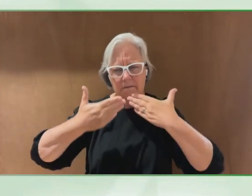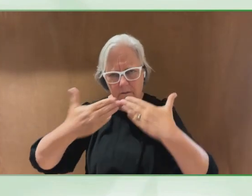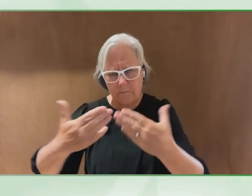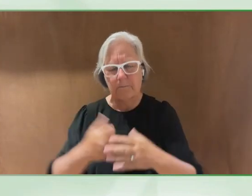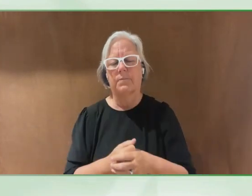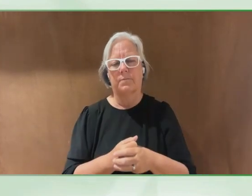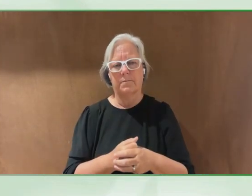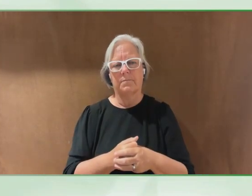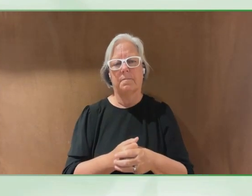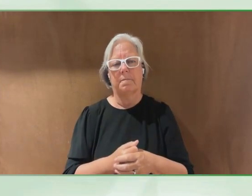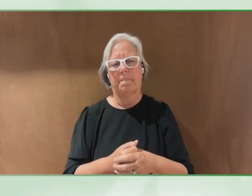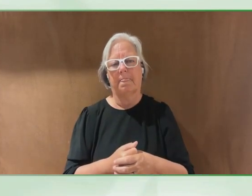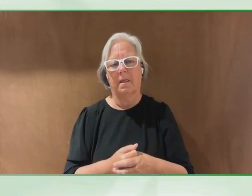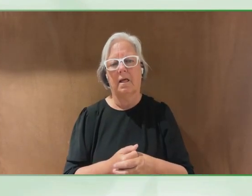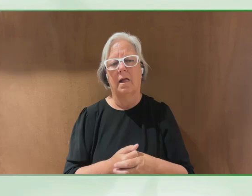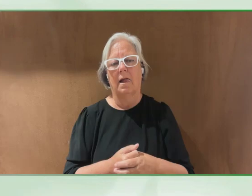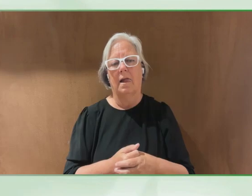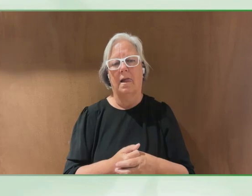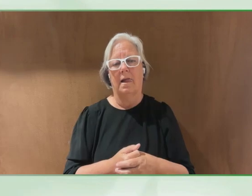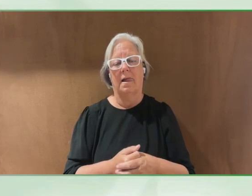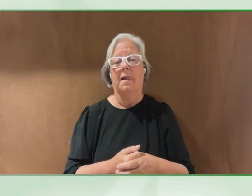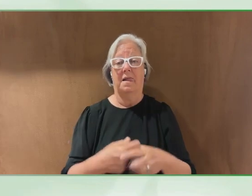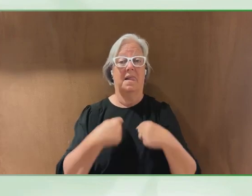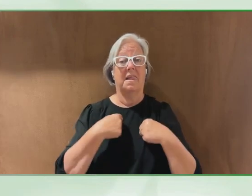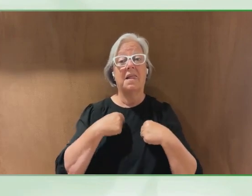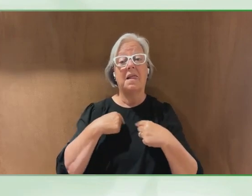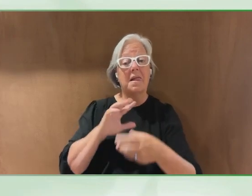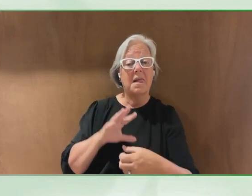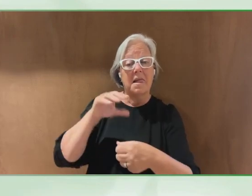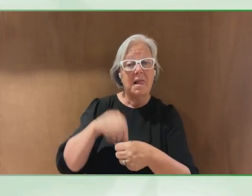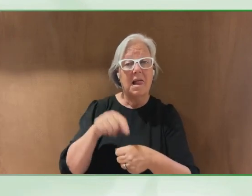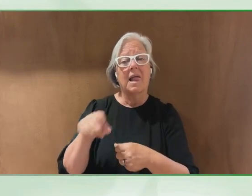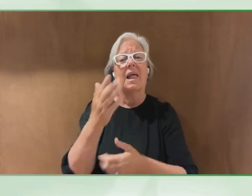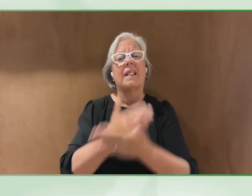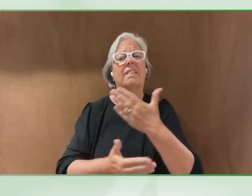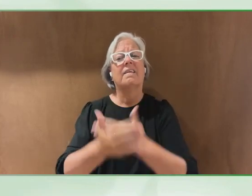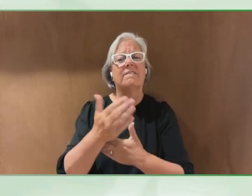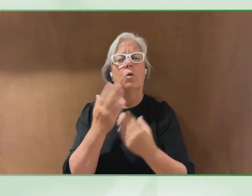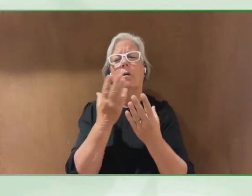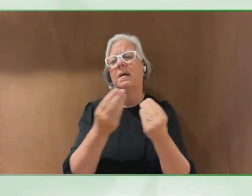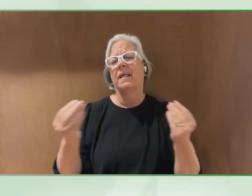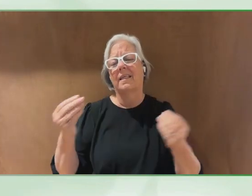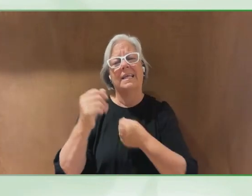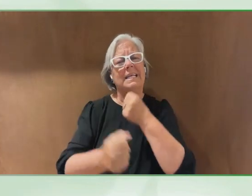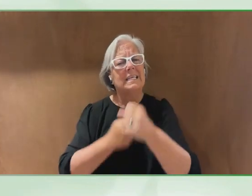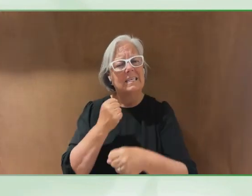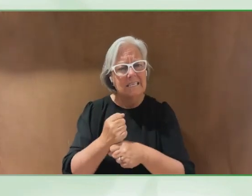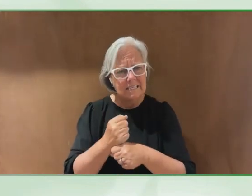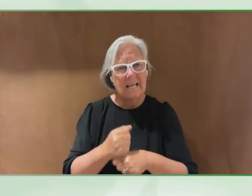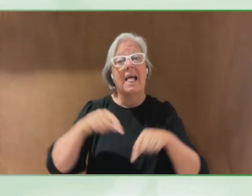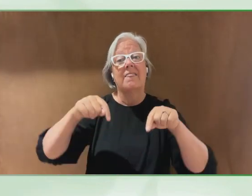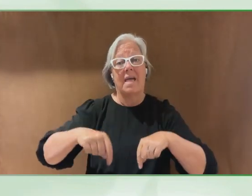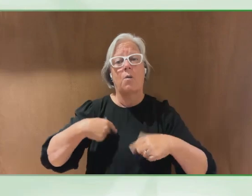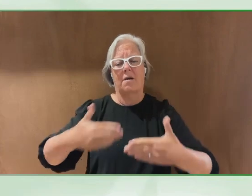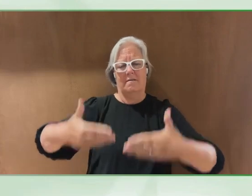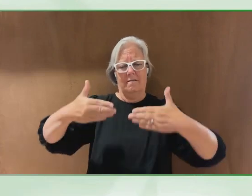that's been a part of the disability movement for a long time, I feel I can sit back now and retire because the future